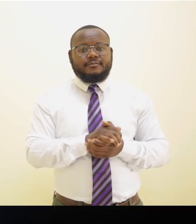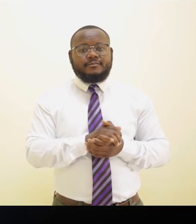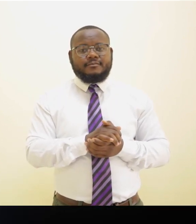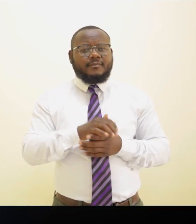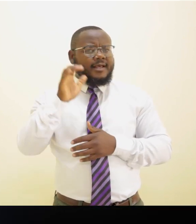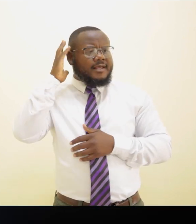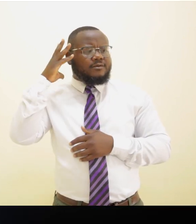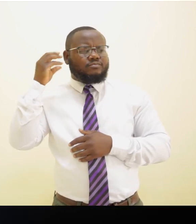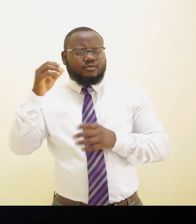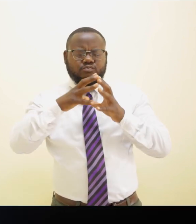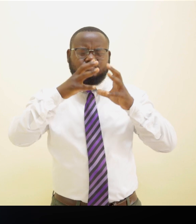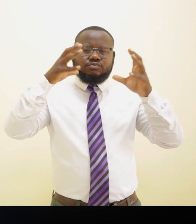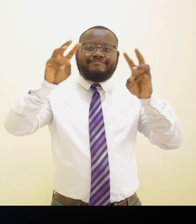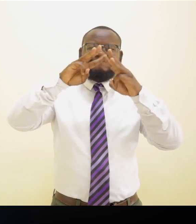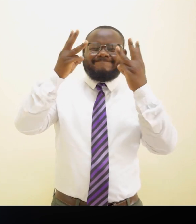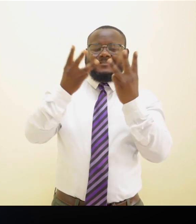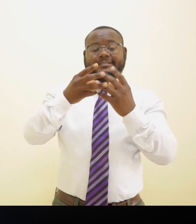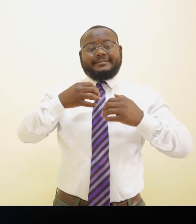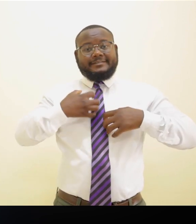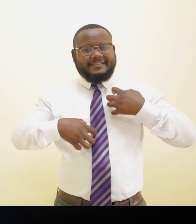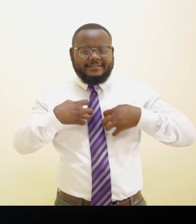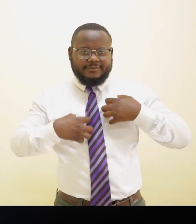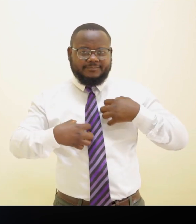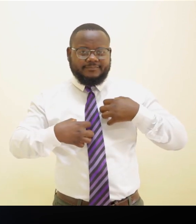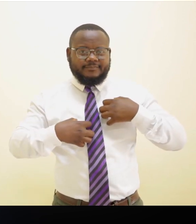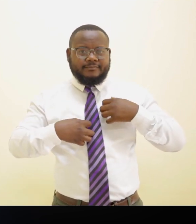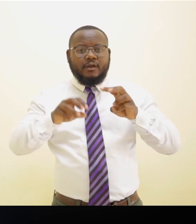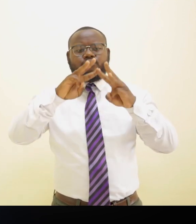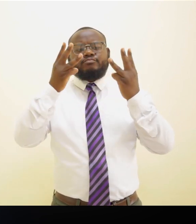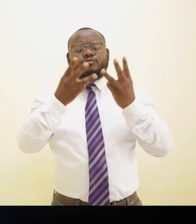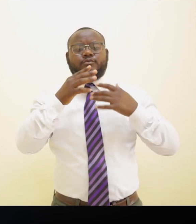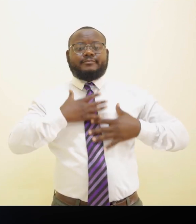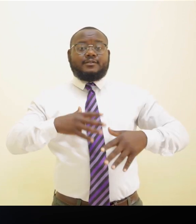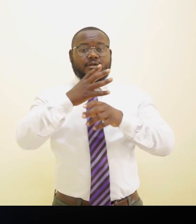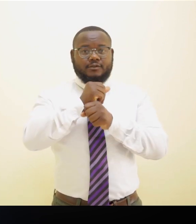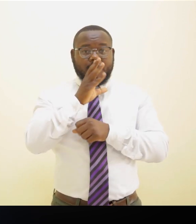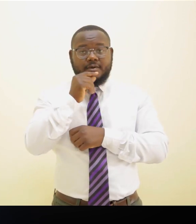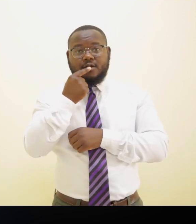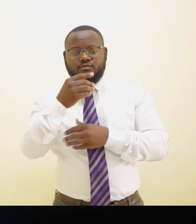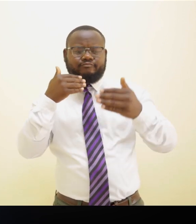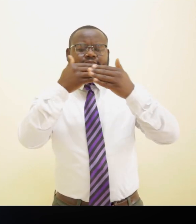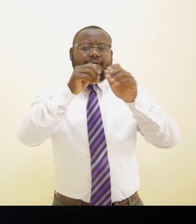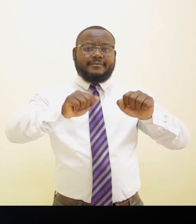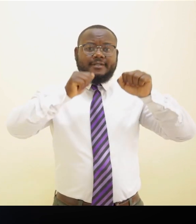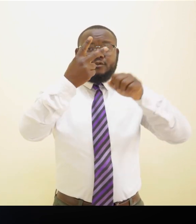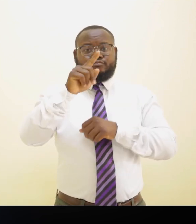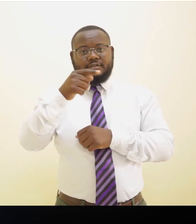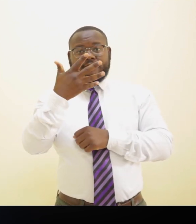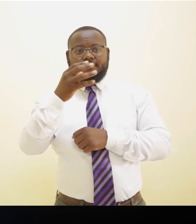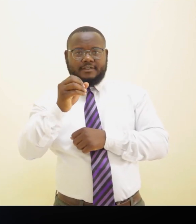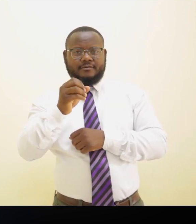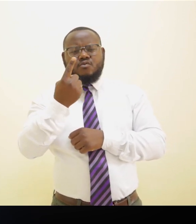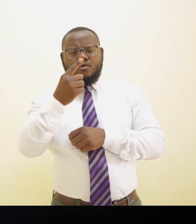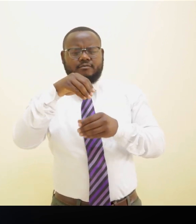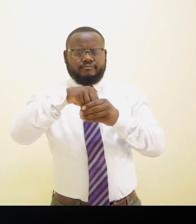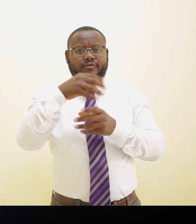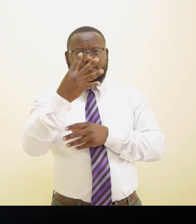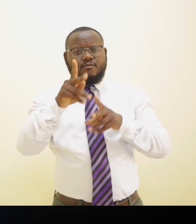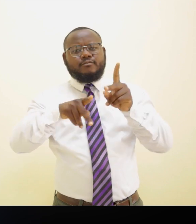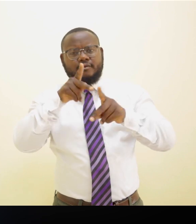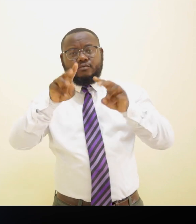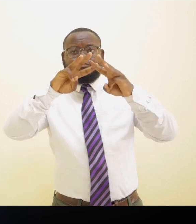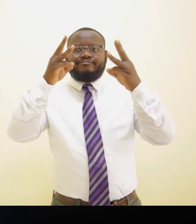Hearing loss is a growing global health challenge. The World Health Organization estimates that by 2050, nearly 1 in 4